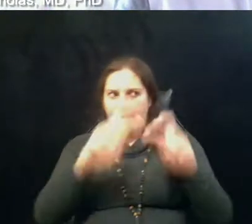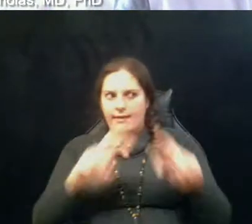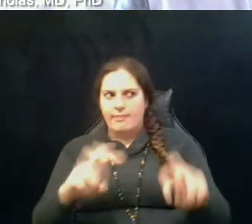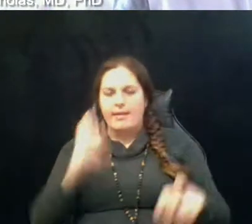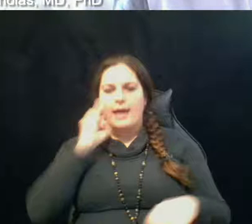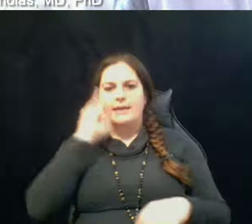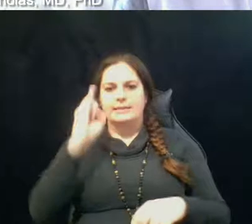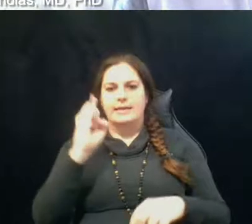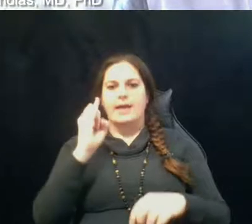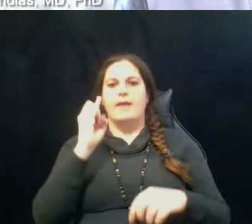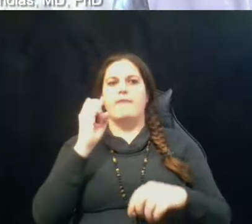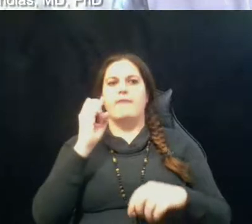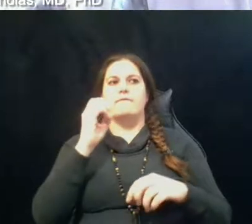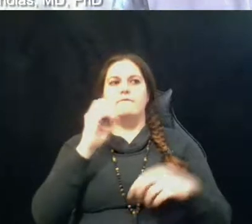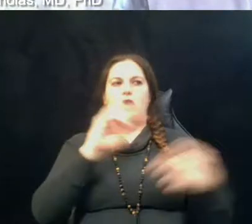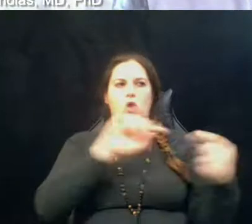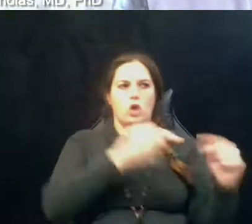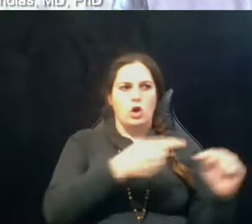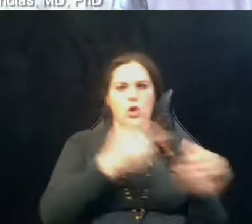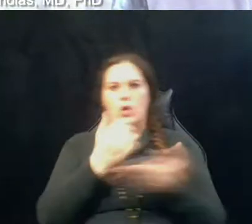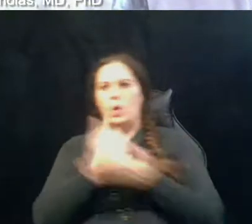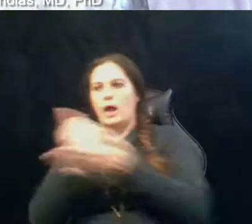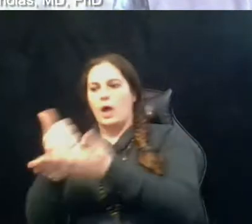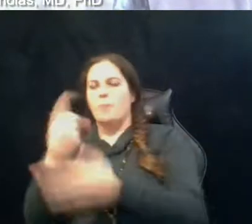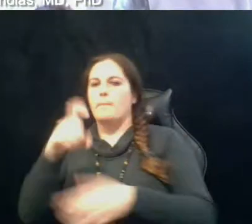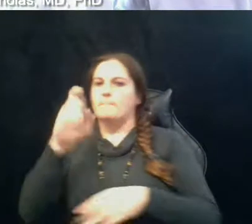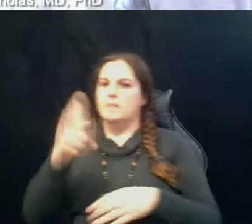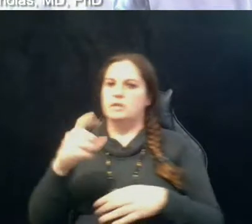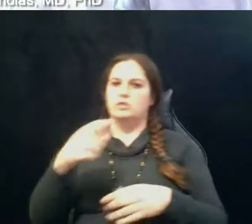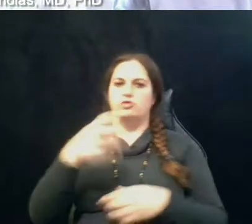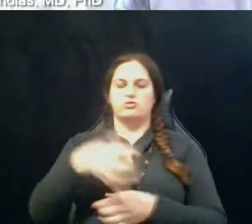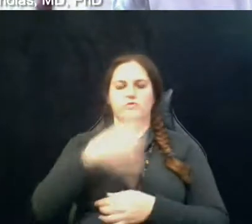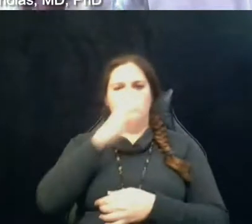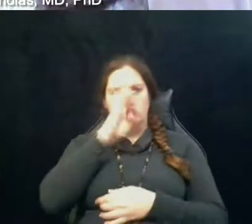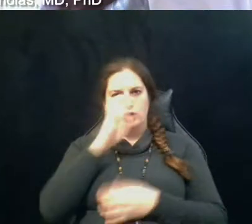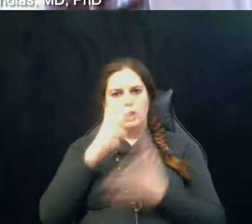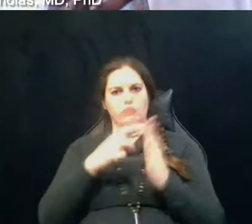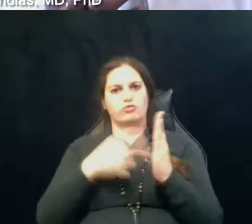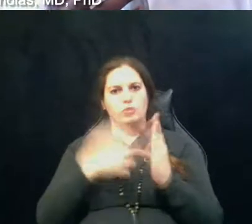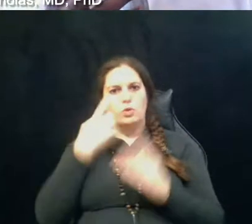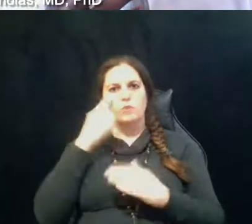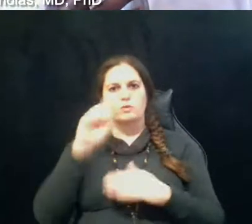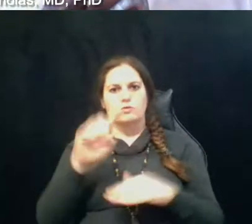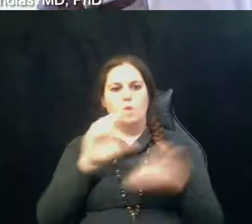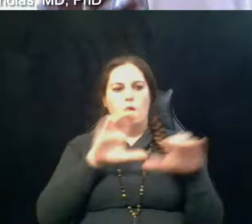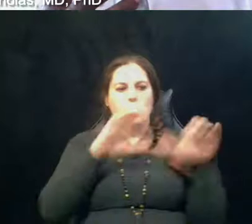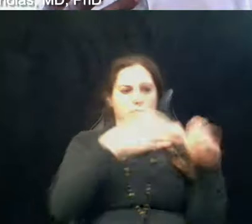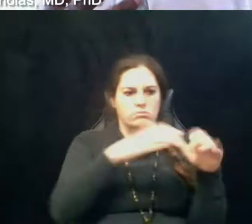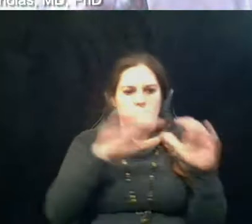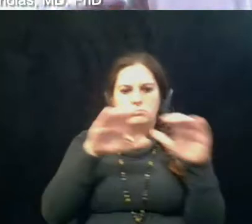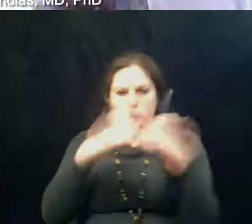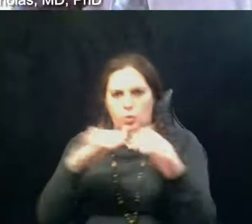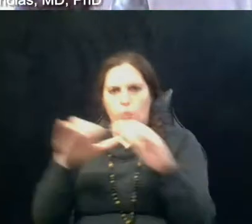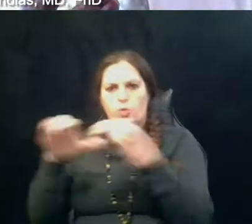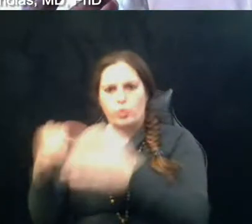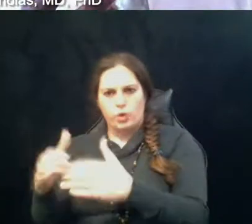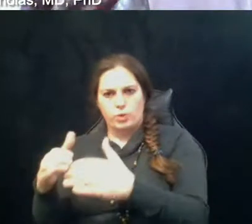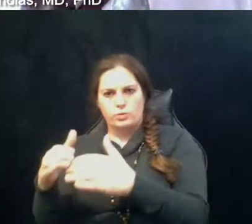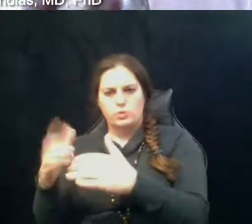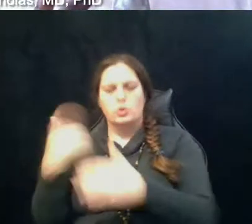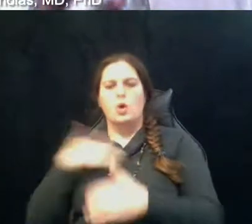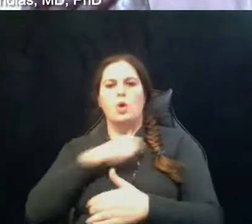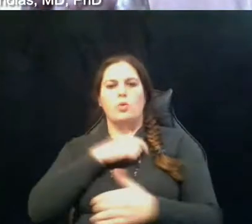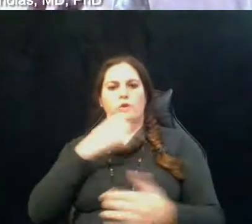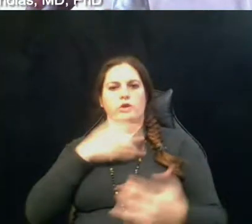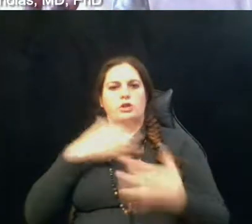in terms of putting those groups together. And as we talked about earlier, we're putting the life masks on the people that are most affected first. So adults